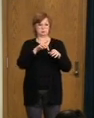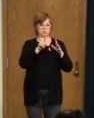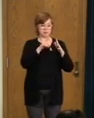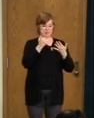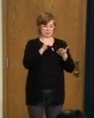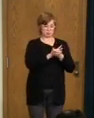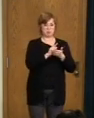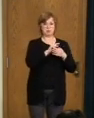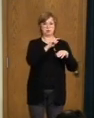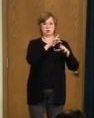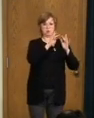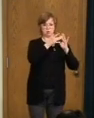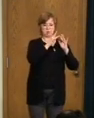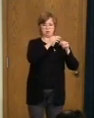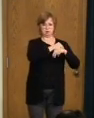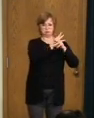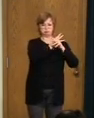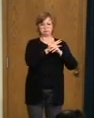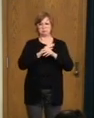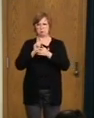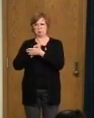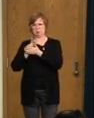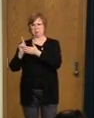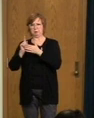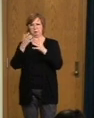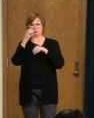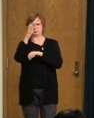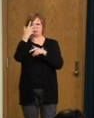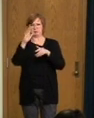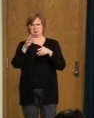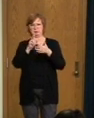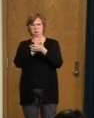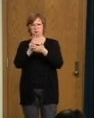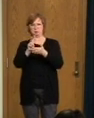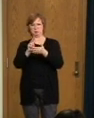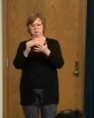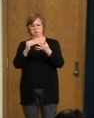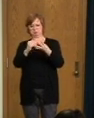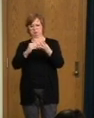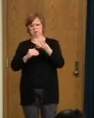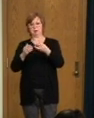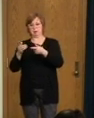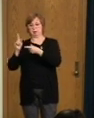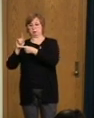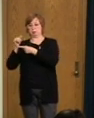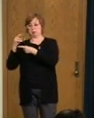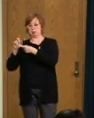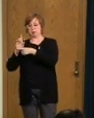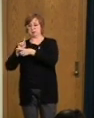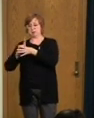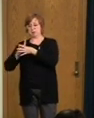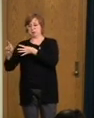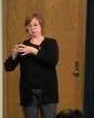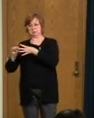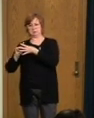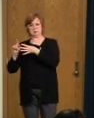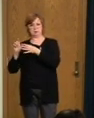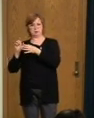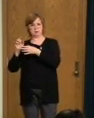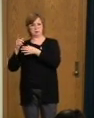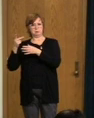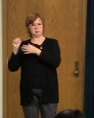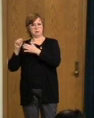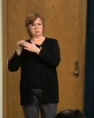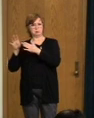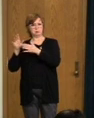2 weeks after Christmas as well. I'm not sure if that's for similar reasons where they are challenged with their access to educators. It